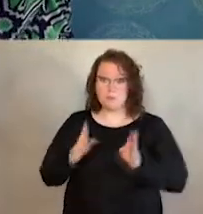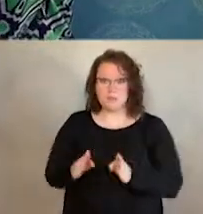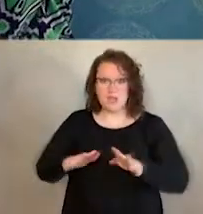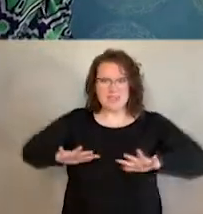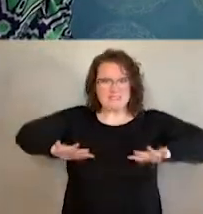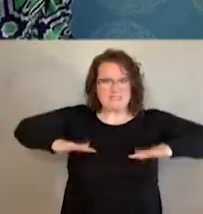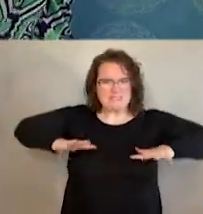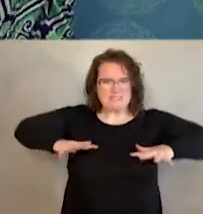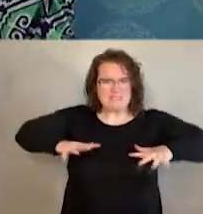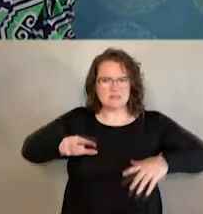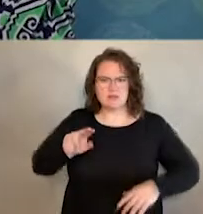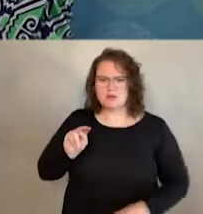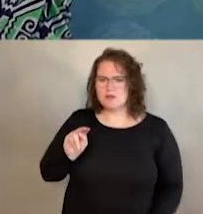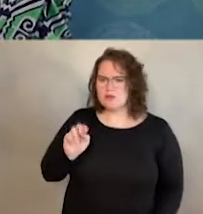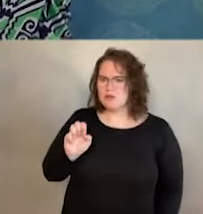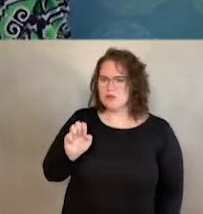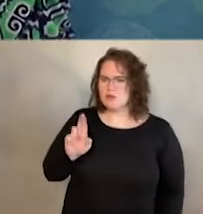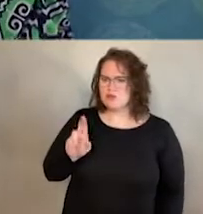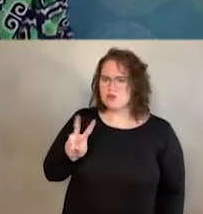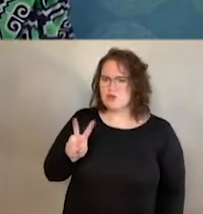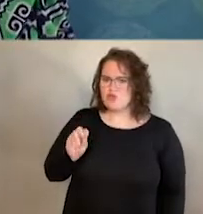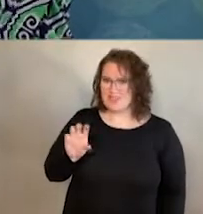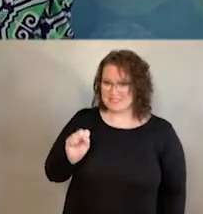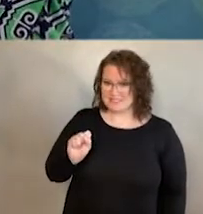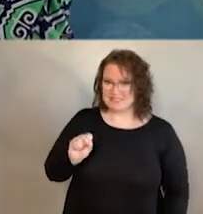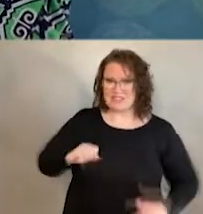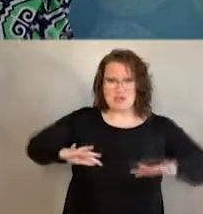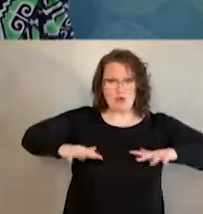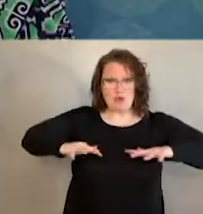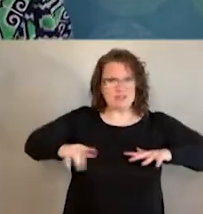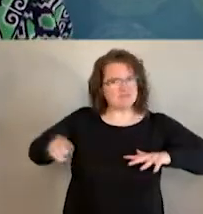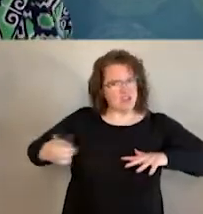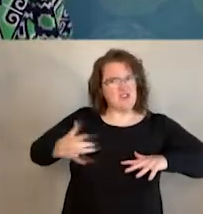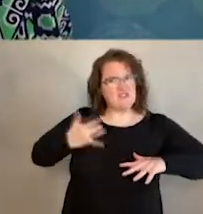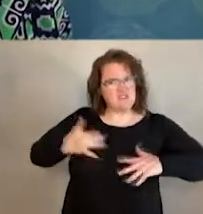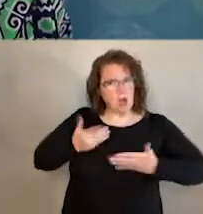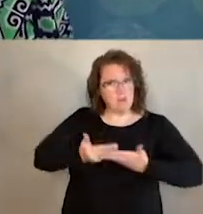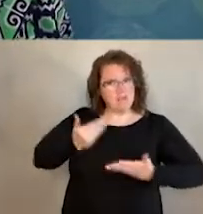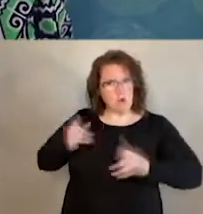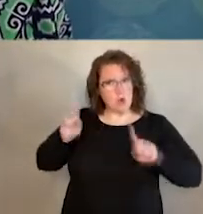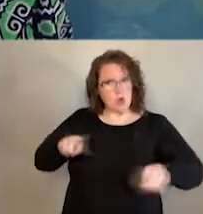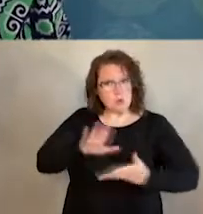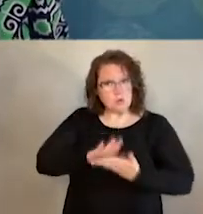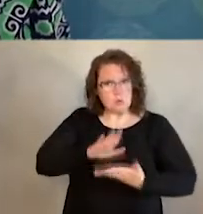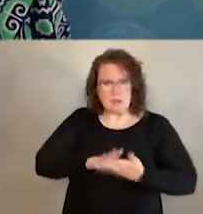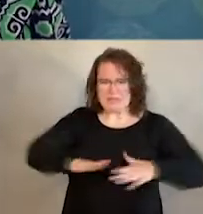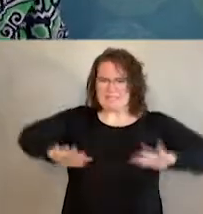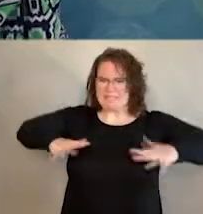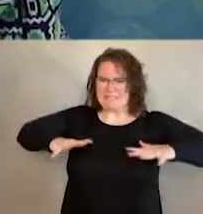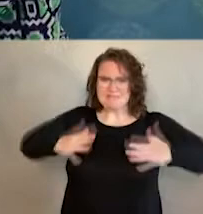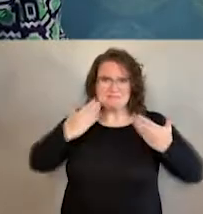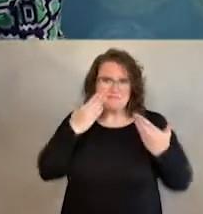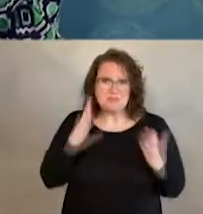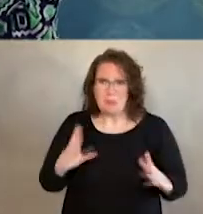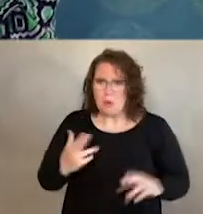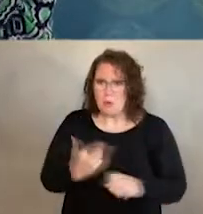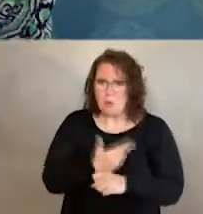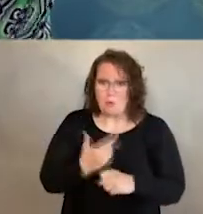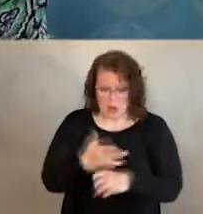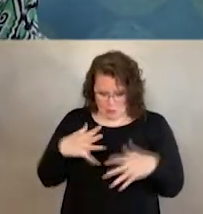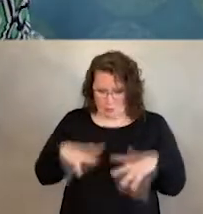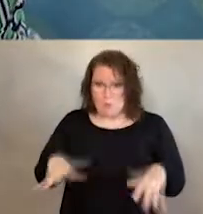Nervous is how she felt in the beginning of the story right before going to school. She felt very nervous and didn't know what to wear.